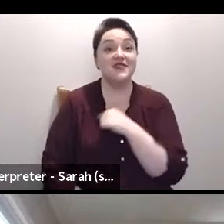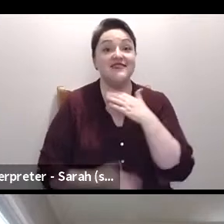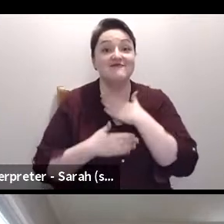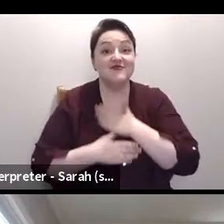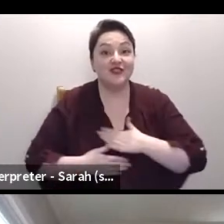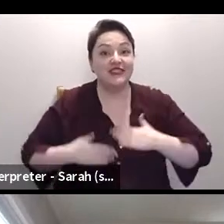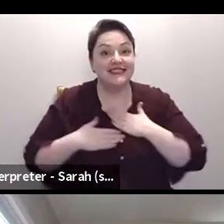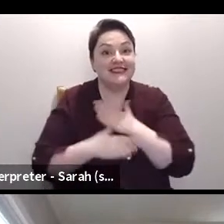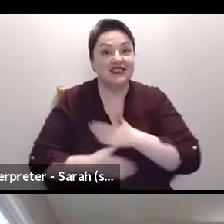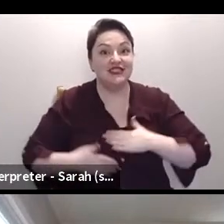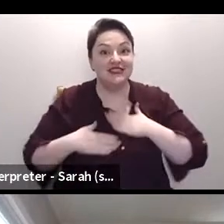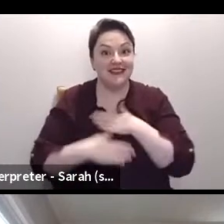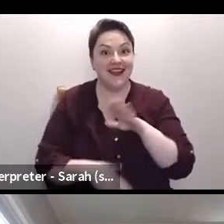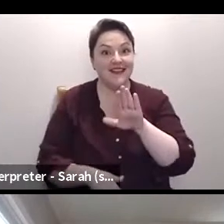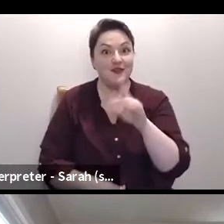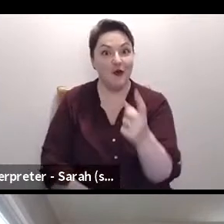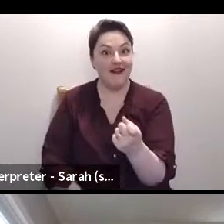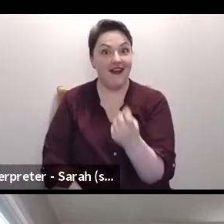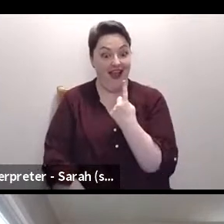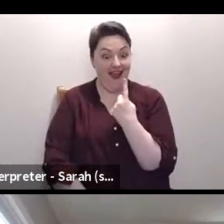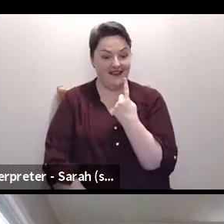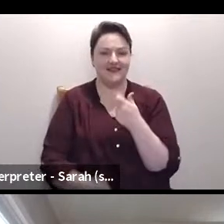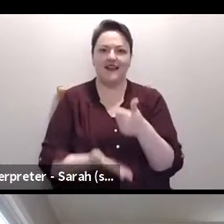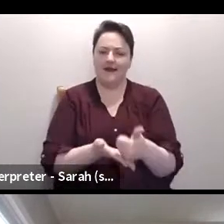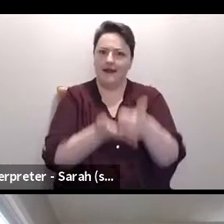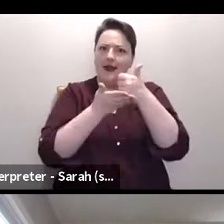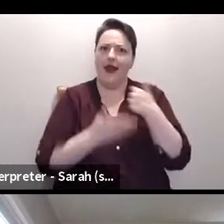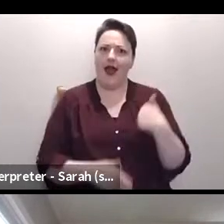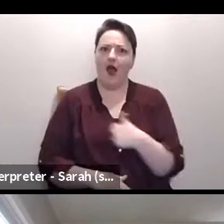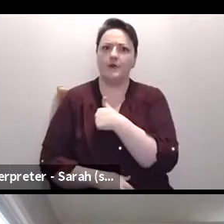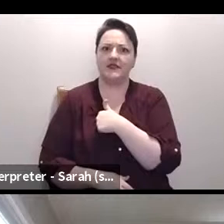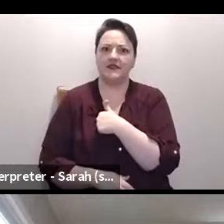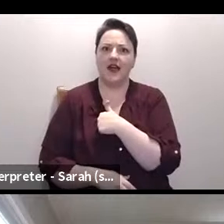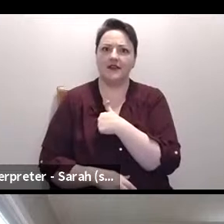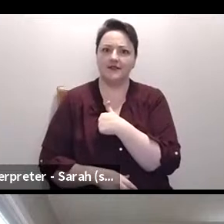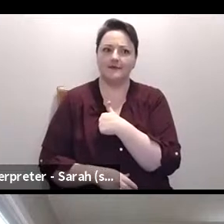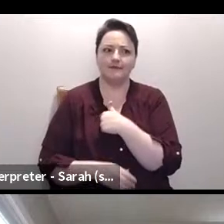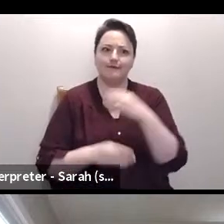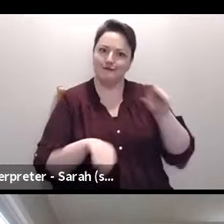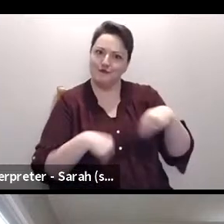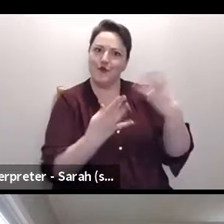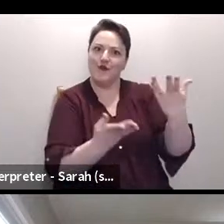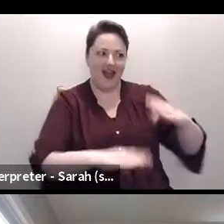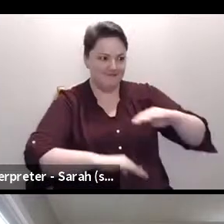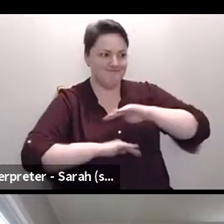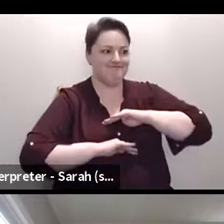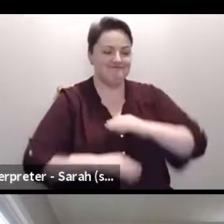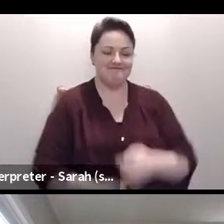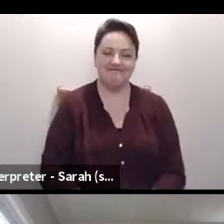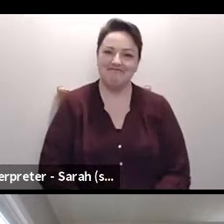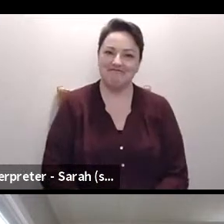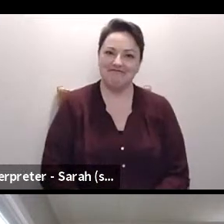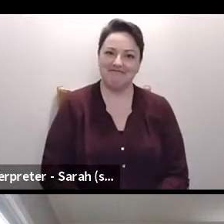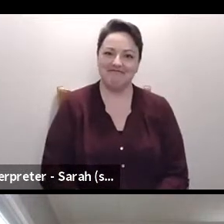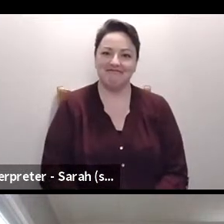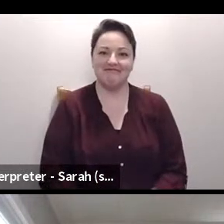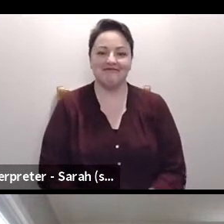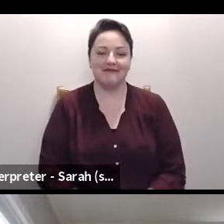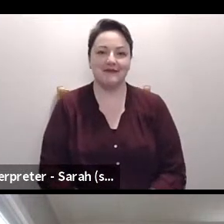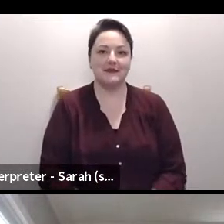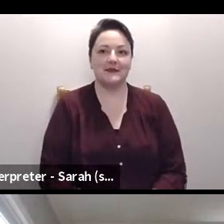the ask, because the ask help us then to better serve those in our communities.